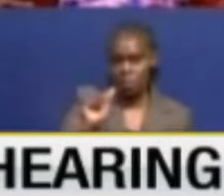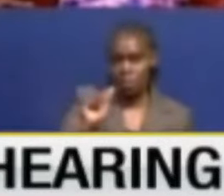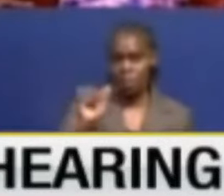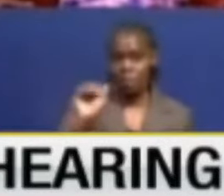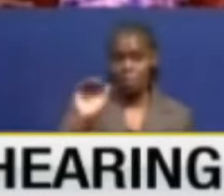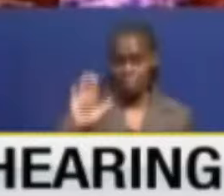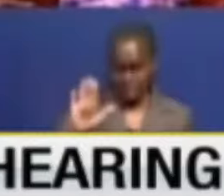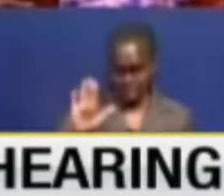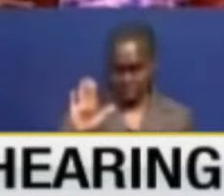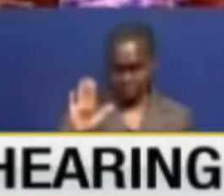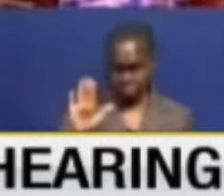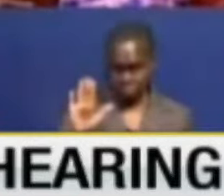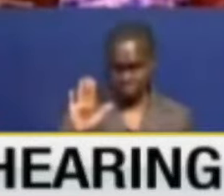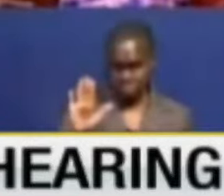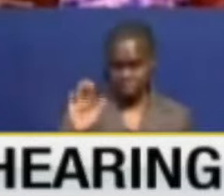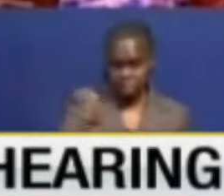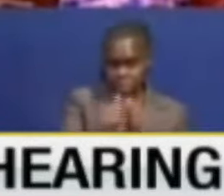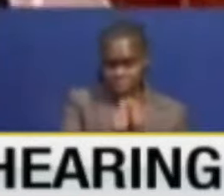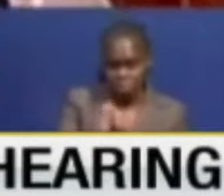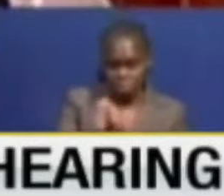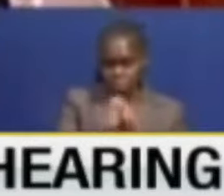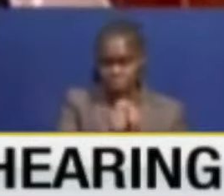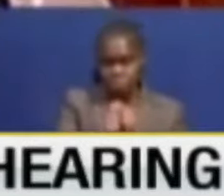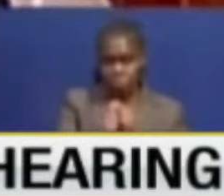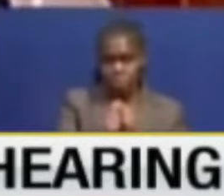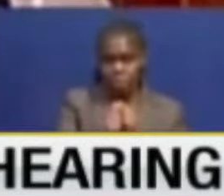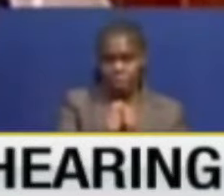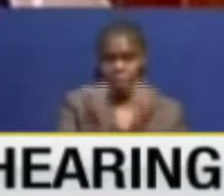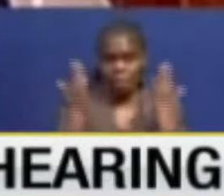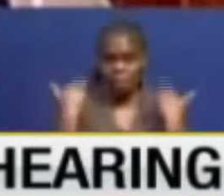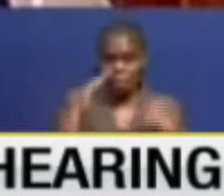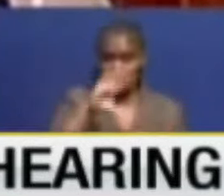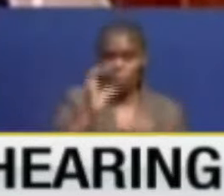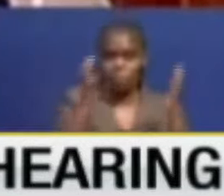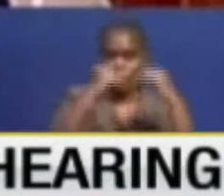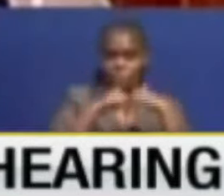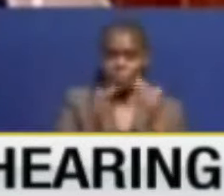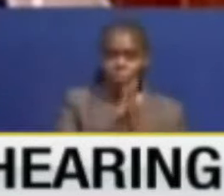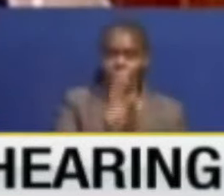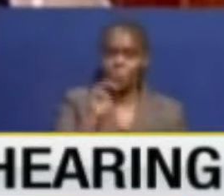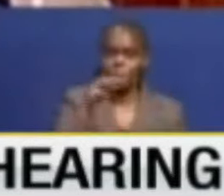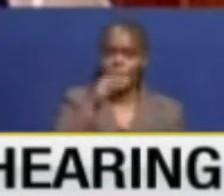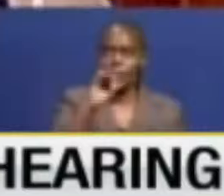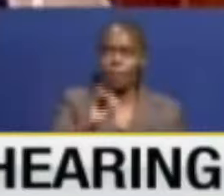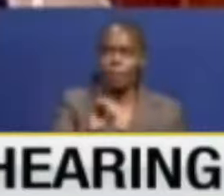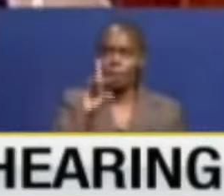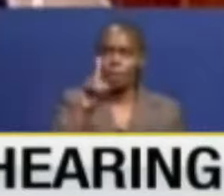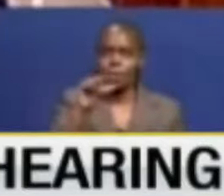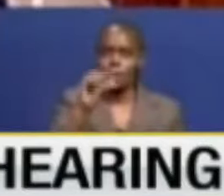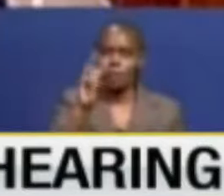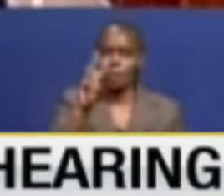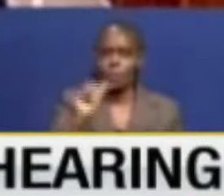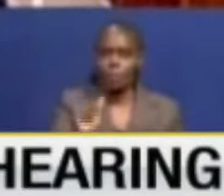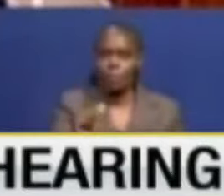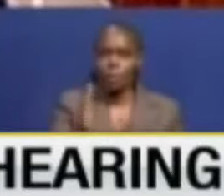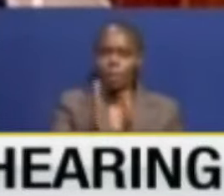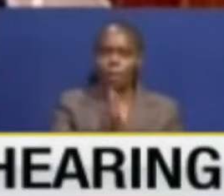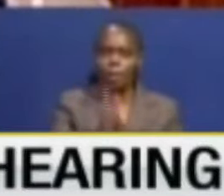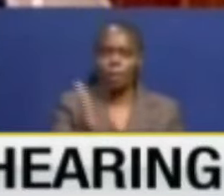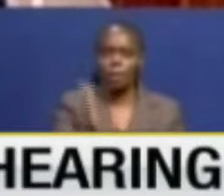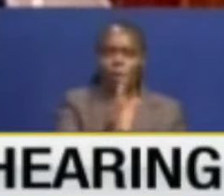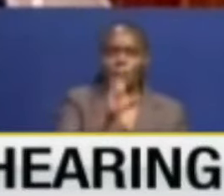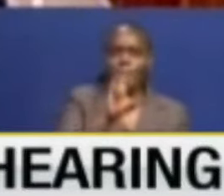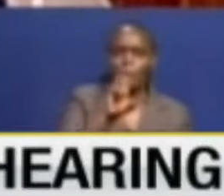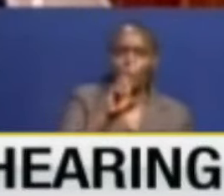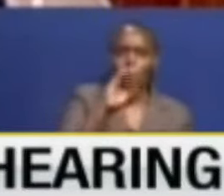be appearing together for the County Assembly of Meru County together with Mr. Mwangi Ndegwa, Mr. Mwiregi